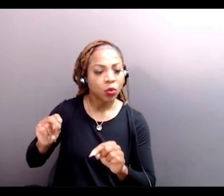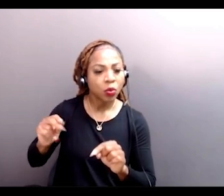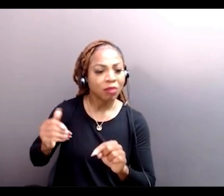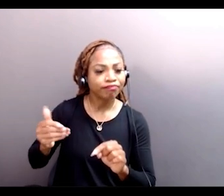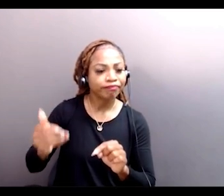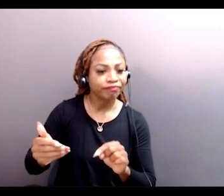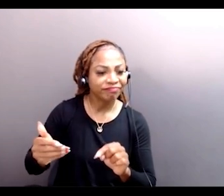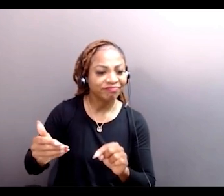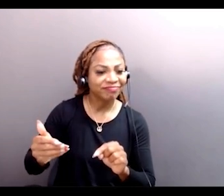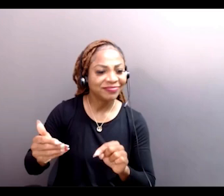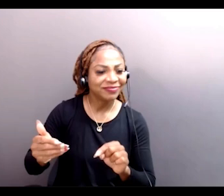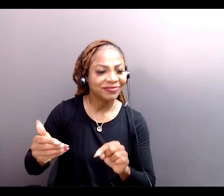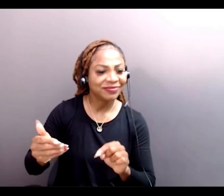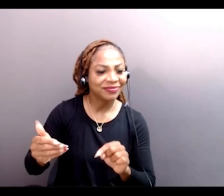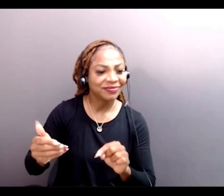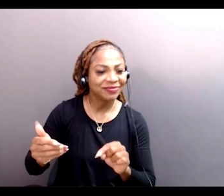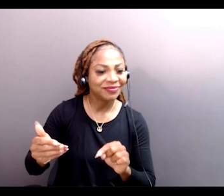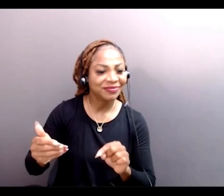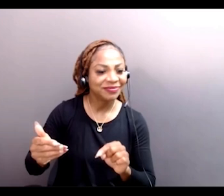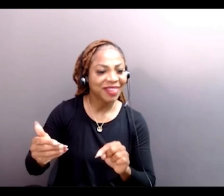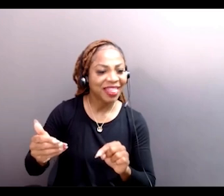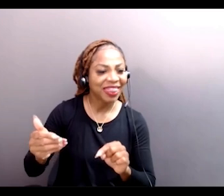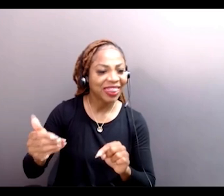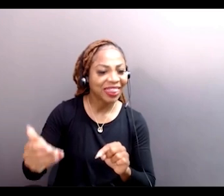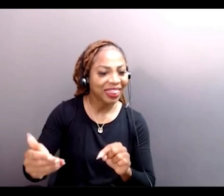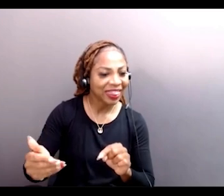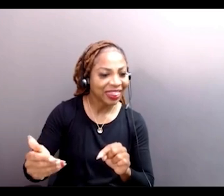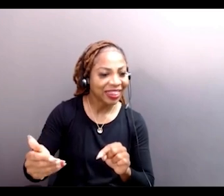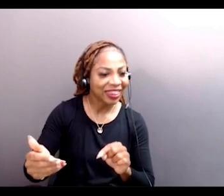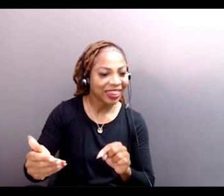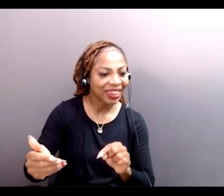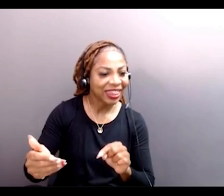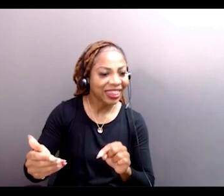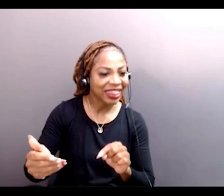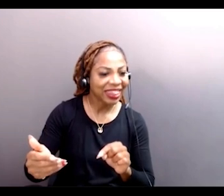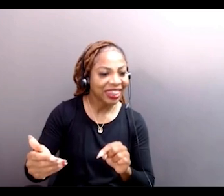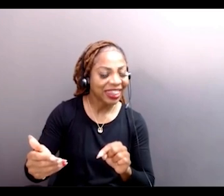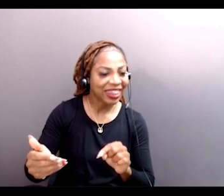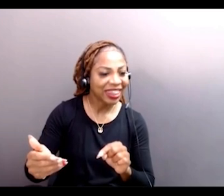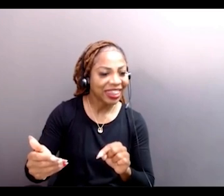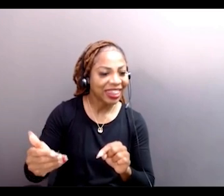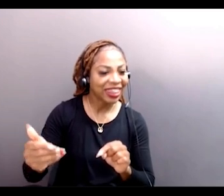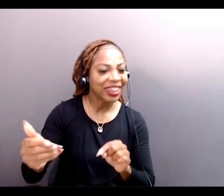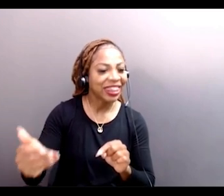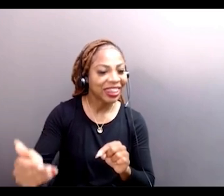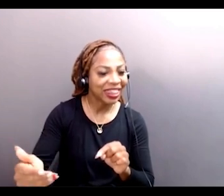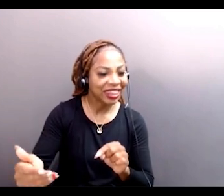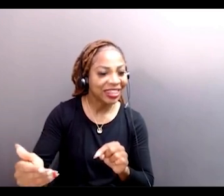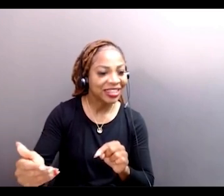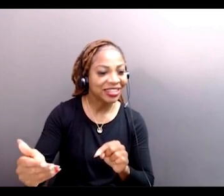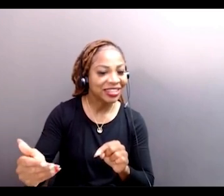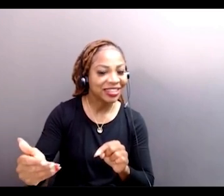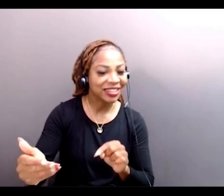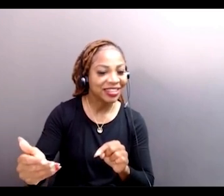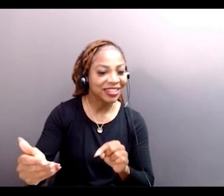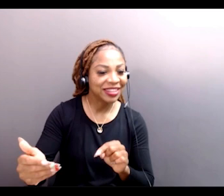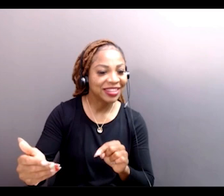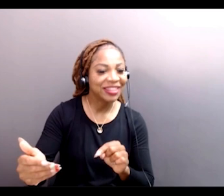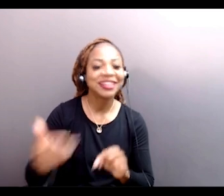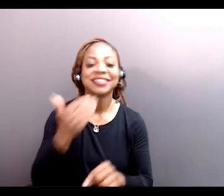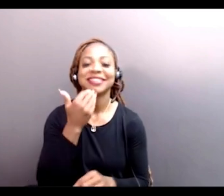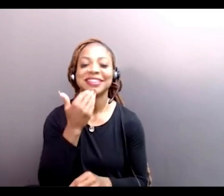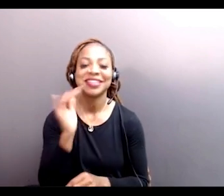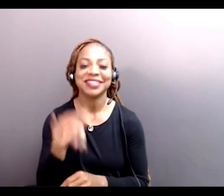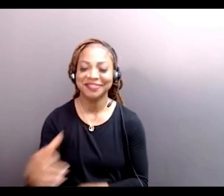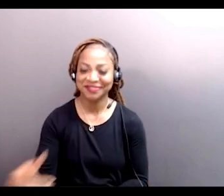oh, no, yes, no, you've gone too far. Okay. Go forward, go forward. The slides have been going a little too quickly. Go forward.